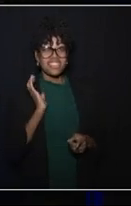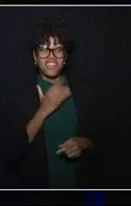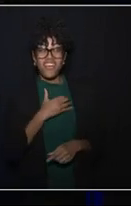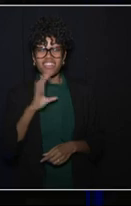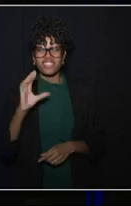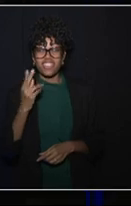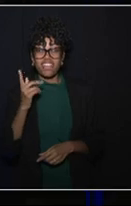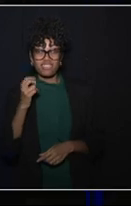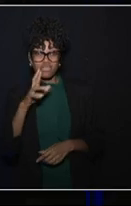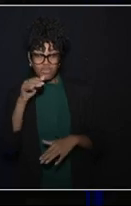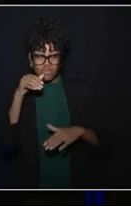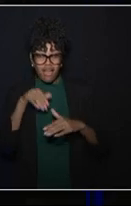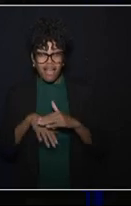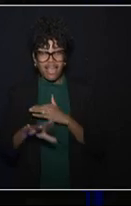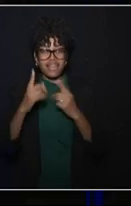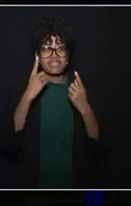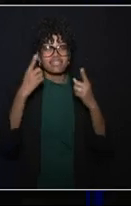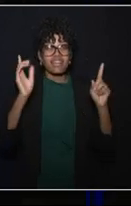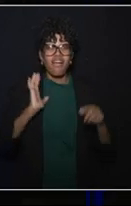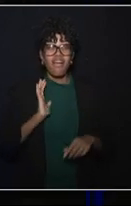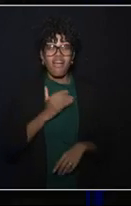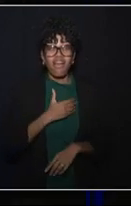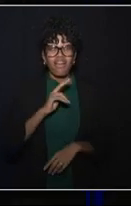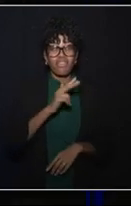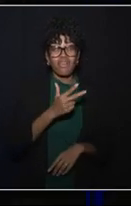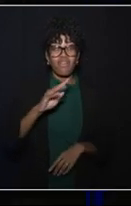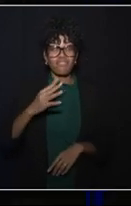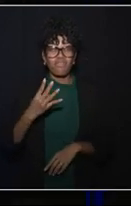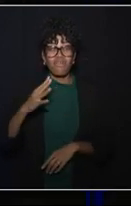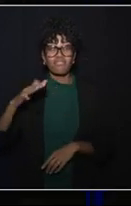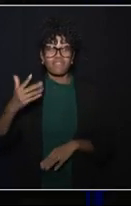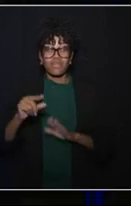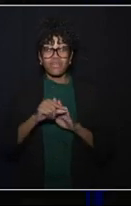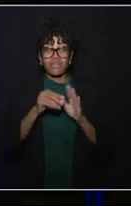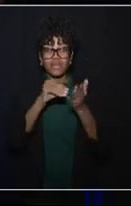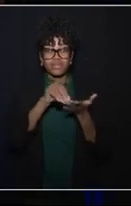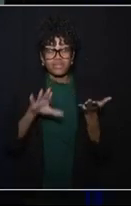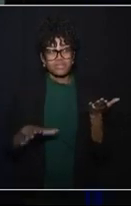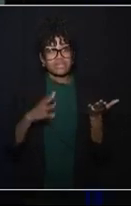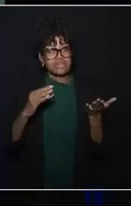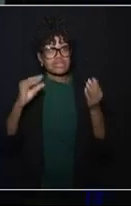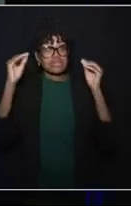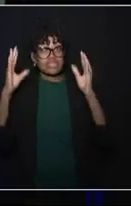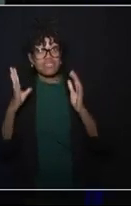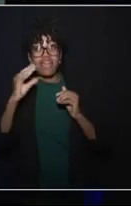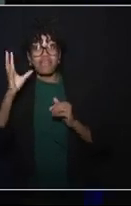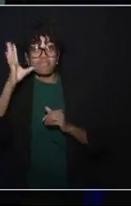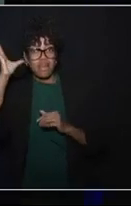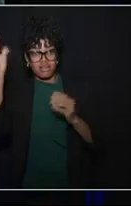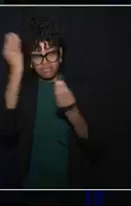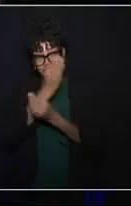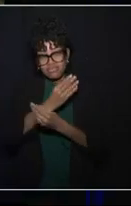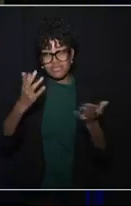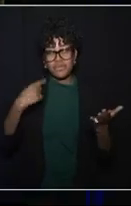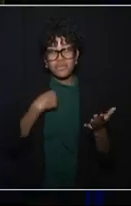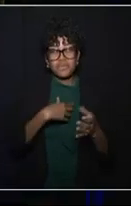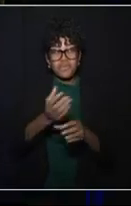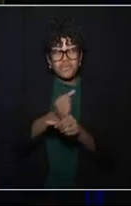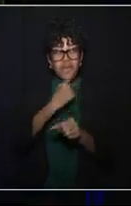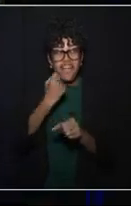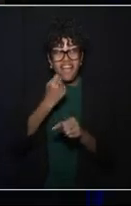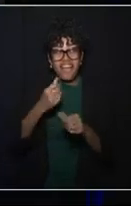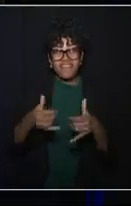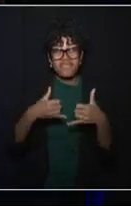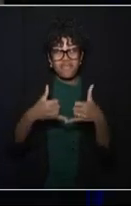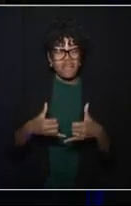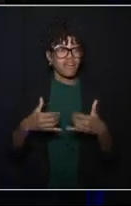to our 3rd, 4th, and 5th grade students, teachers, and their parents that we were the recipients of this award, it was exactly